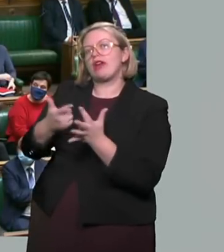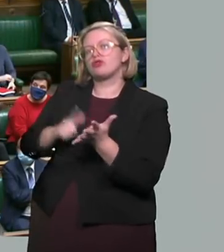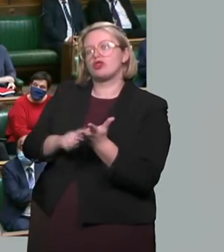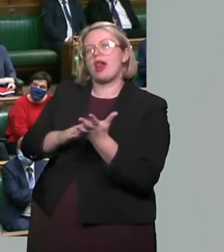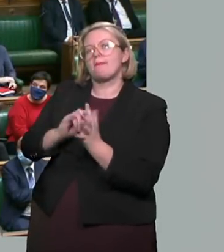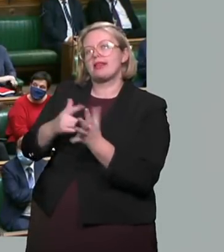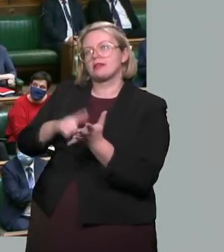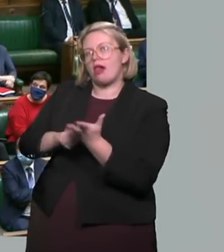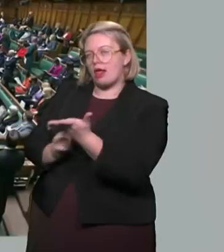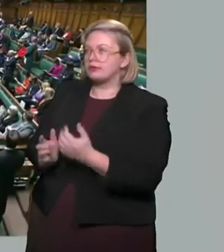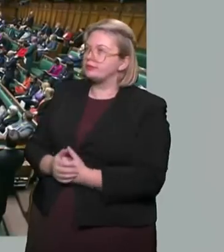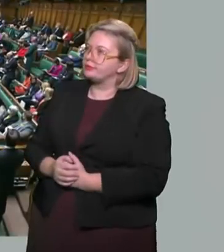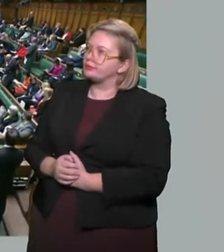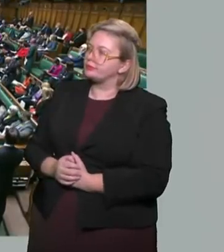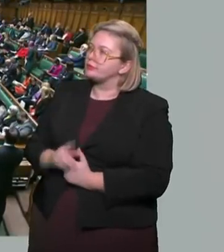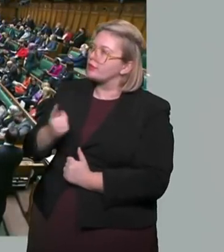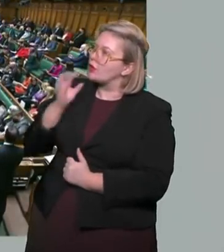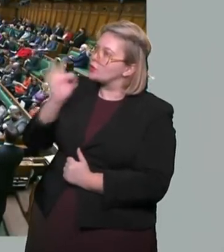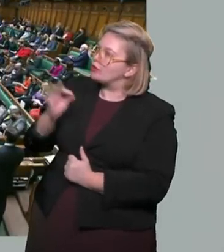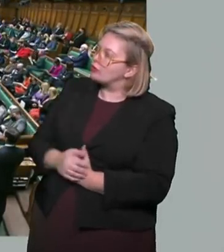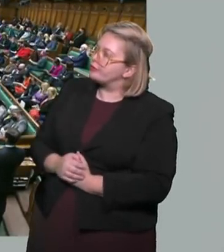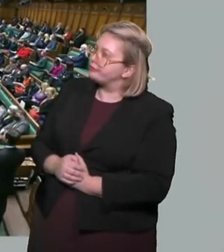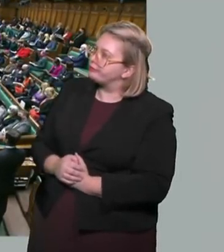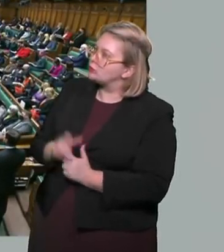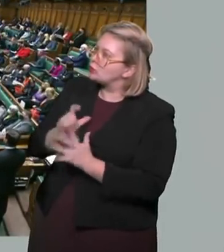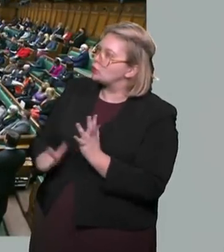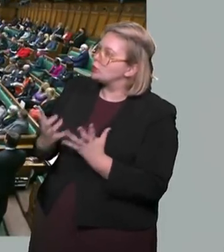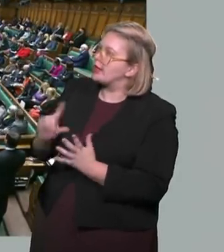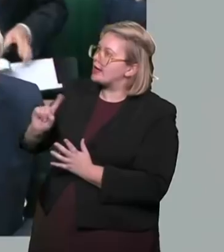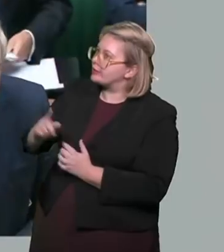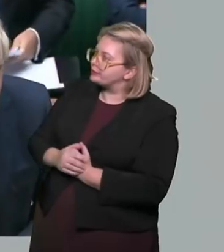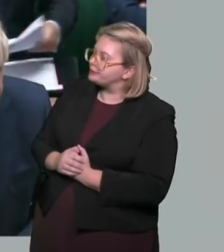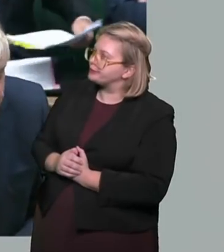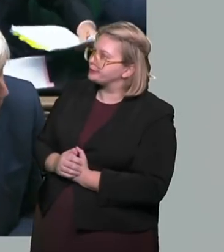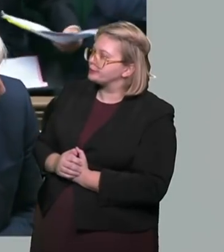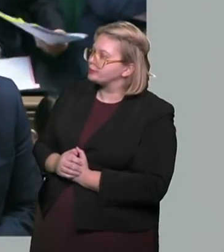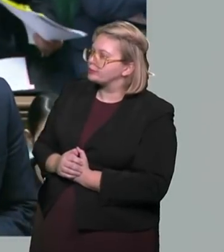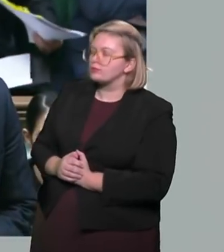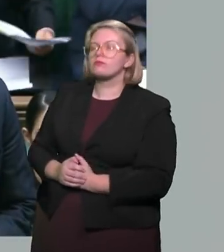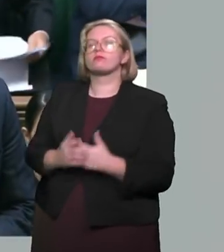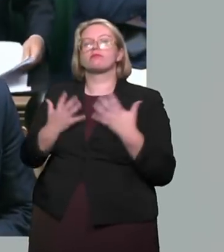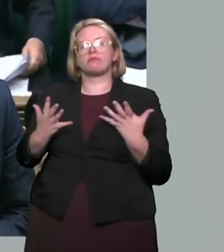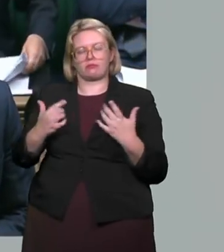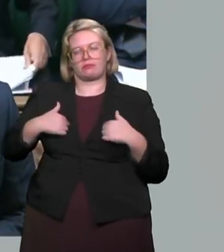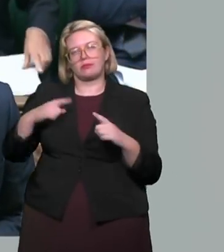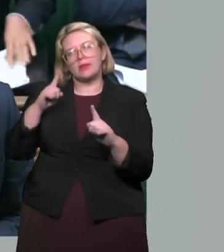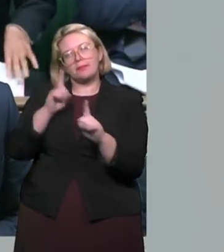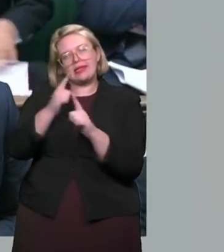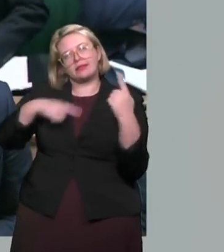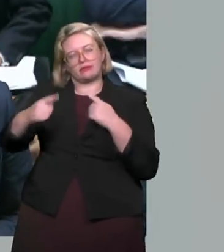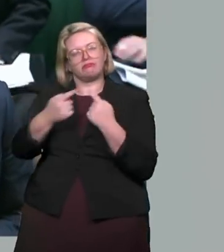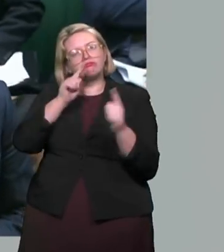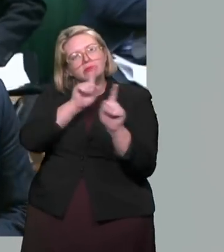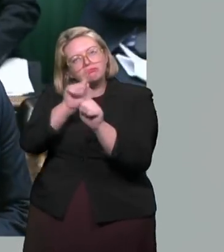morning I had meetings with ministerial colleagues and others. In addition to my